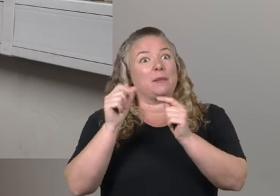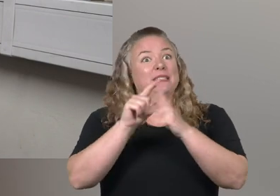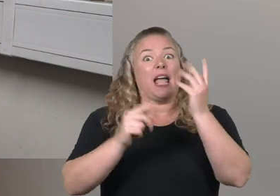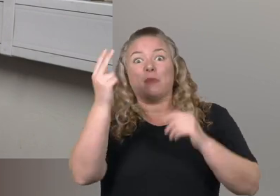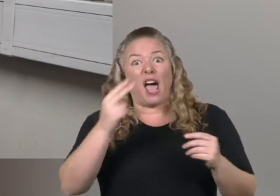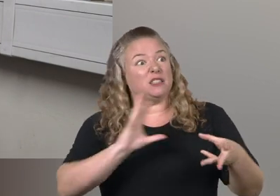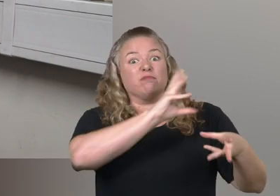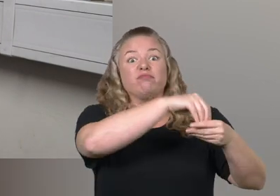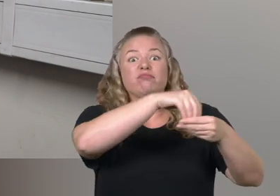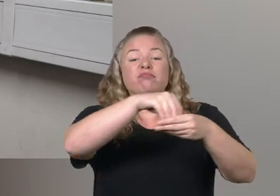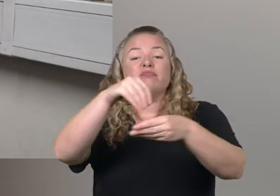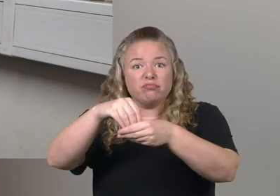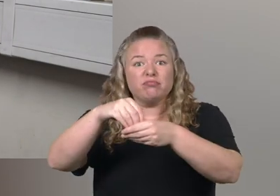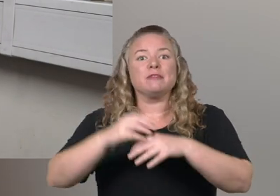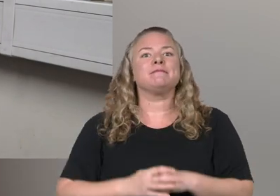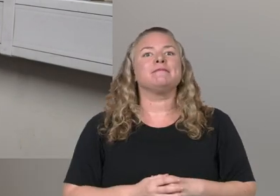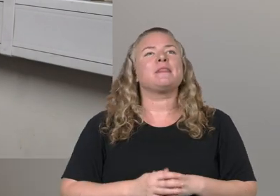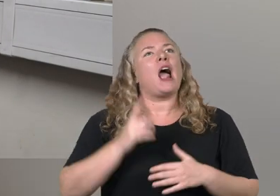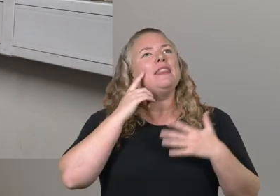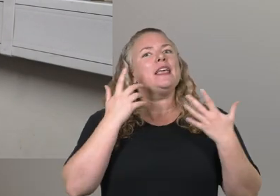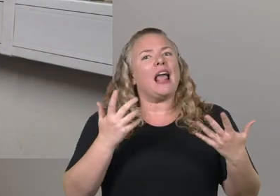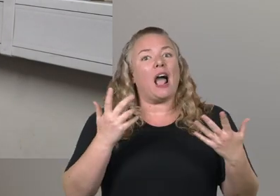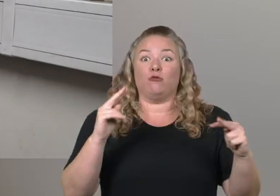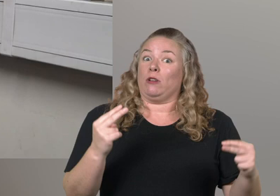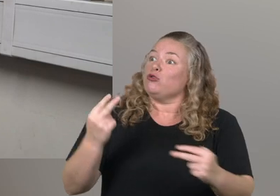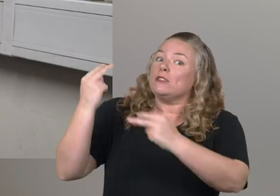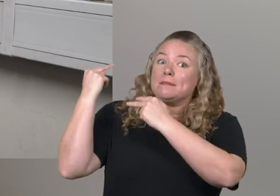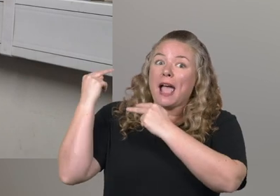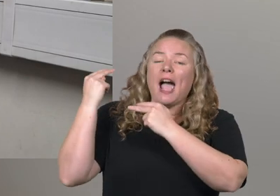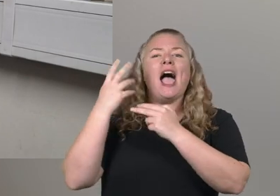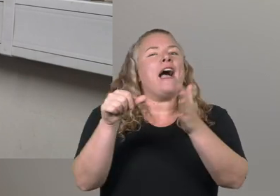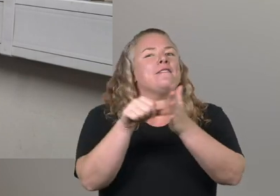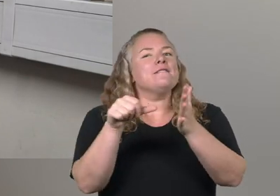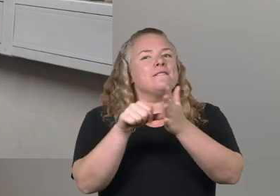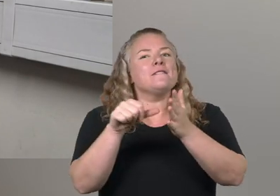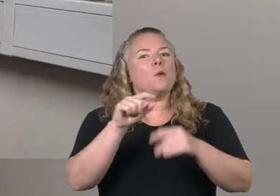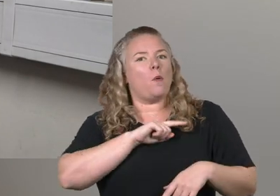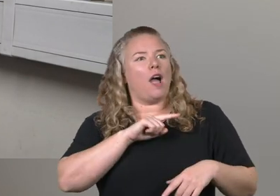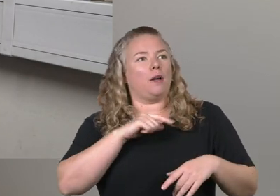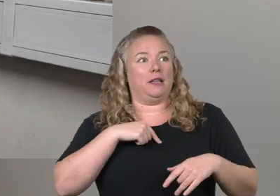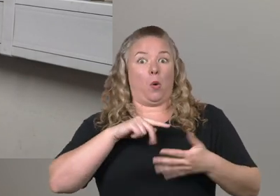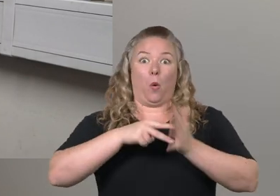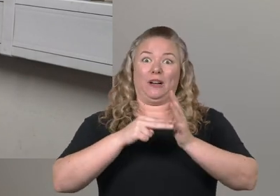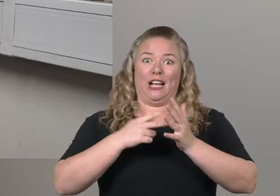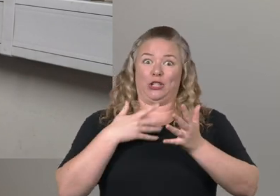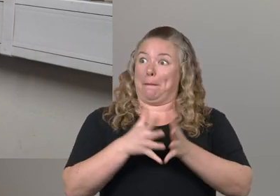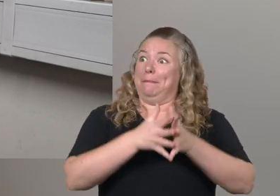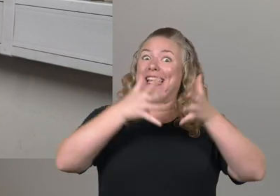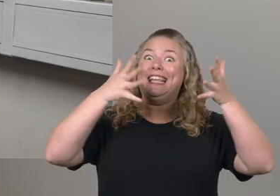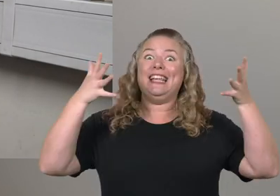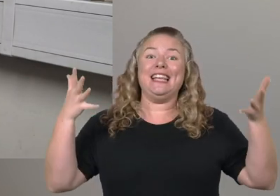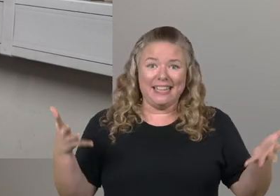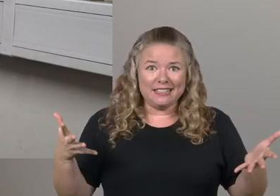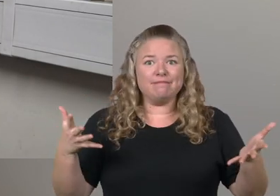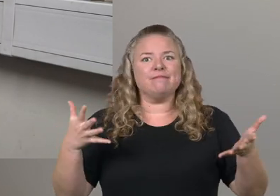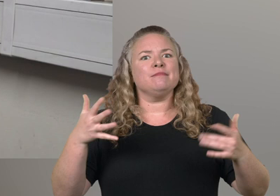like Douglas Gordon, Bruce Nauman, and some disabled artists in it. And I think that for us, in retrospect, that was probably an